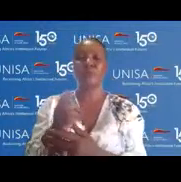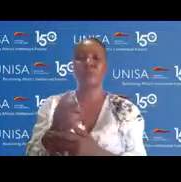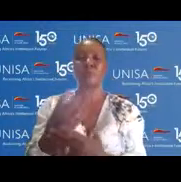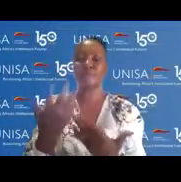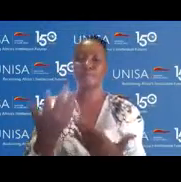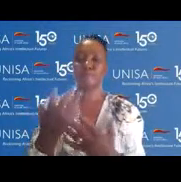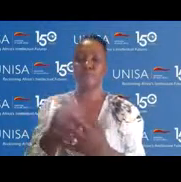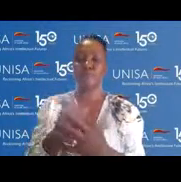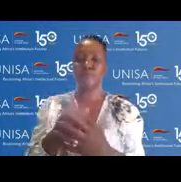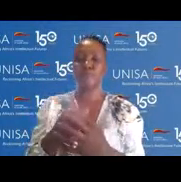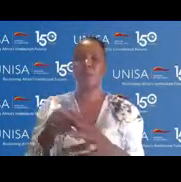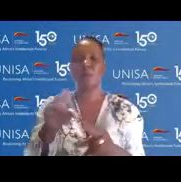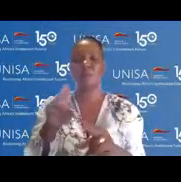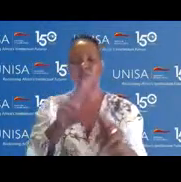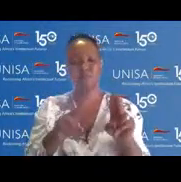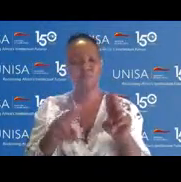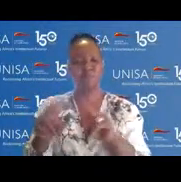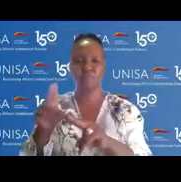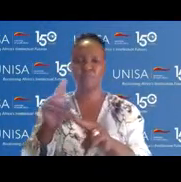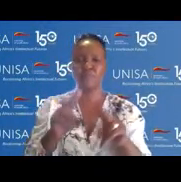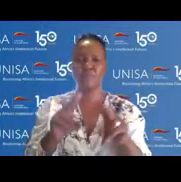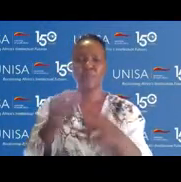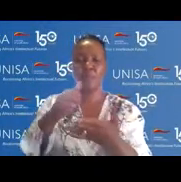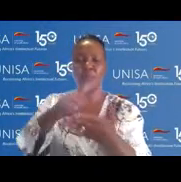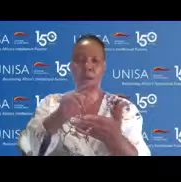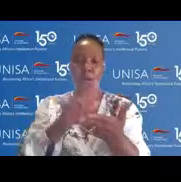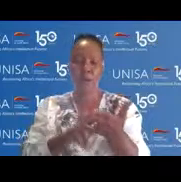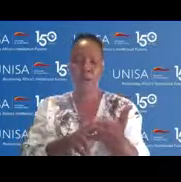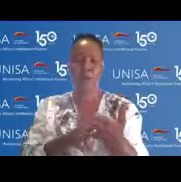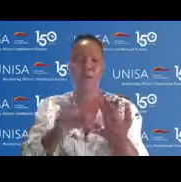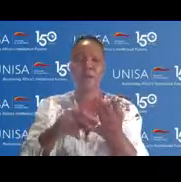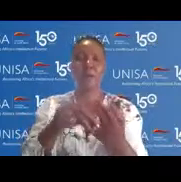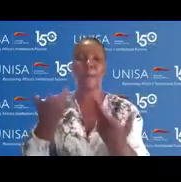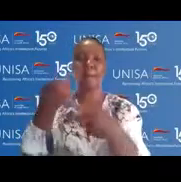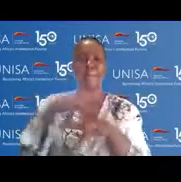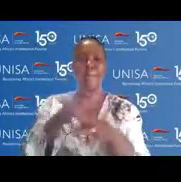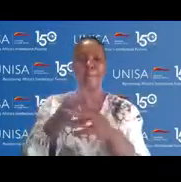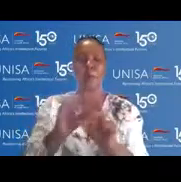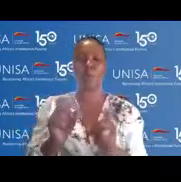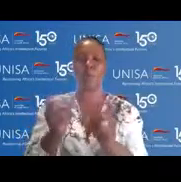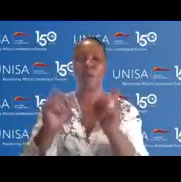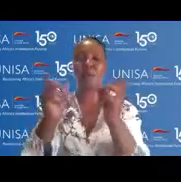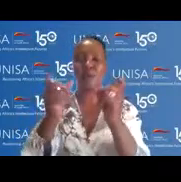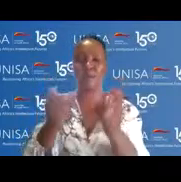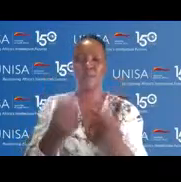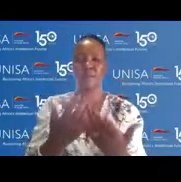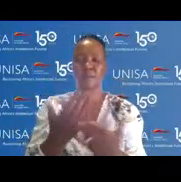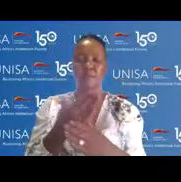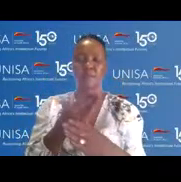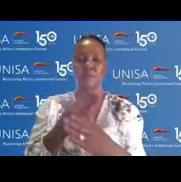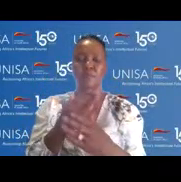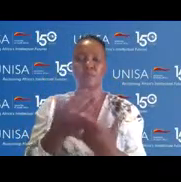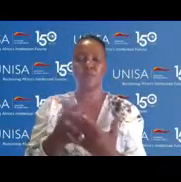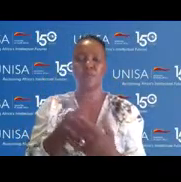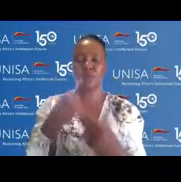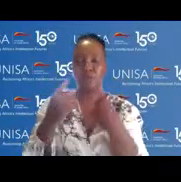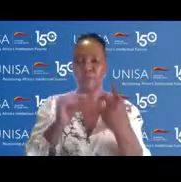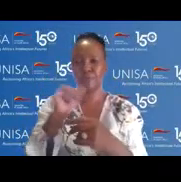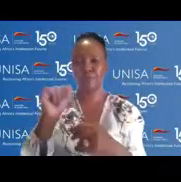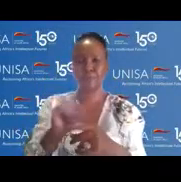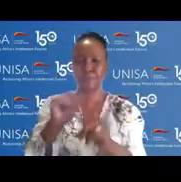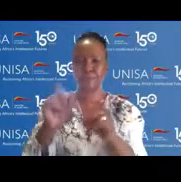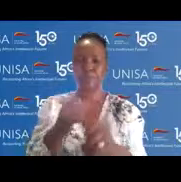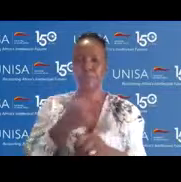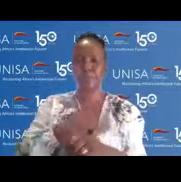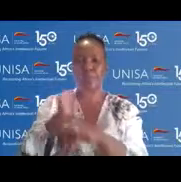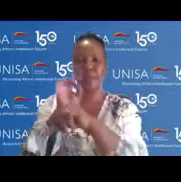between the app and the browser very quickly, so you have access to all your questions. But my advice will still be,